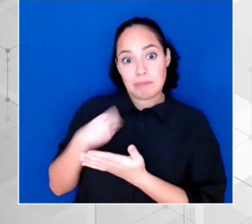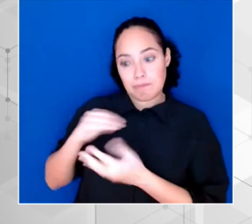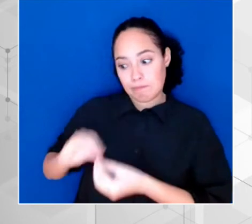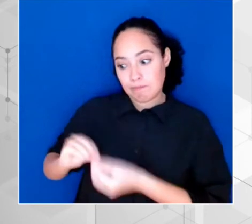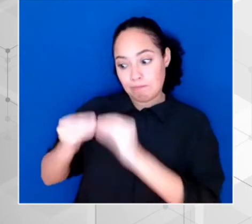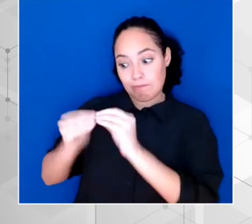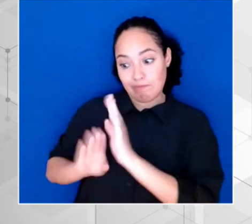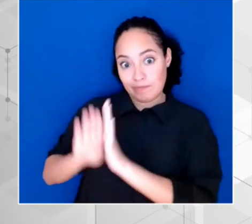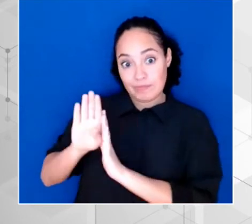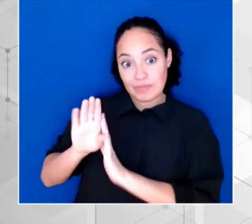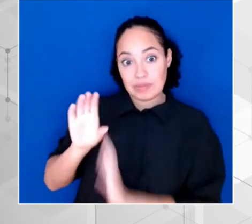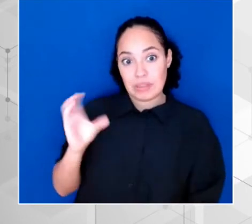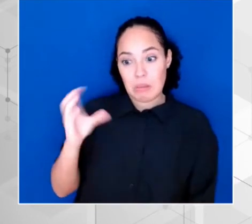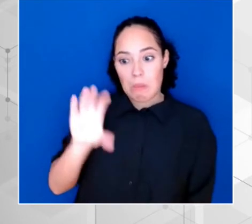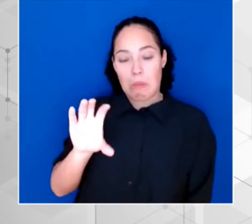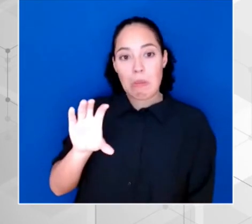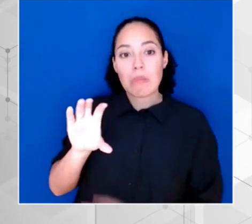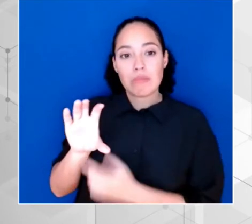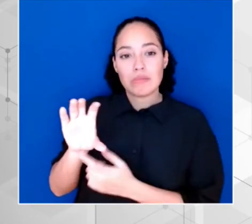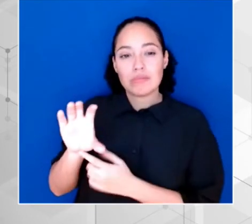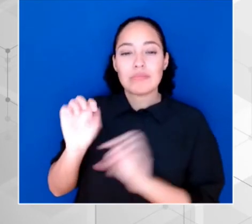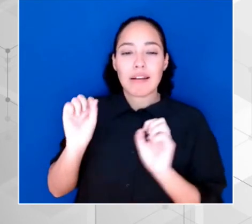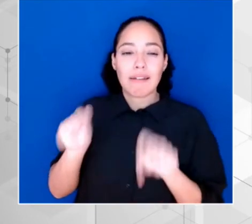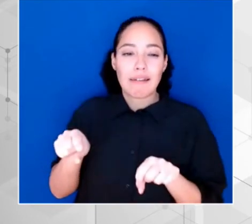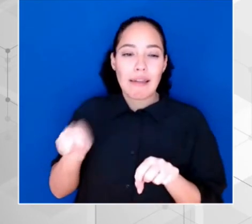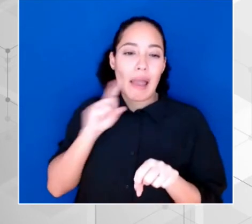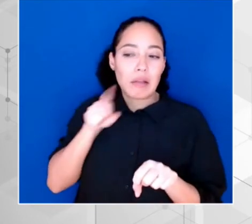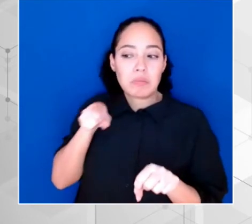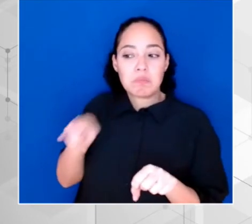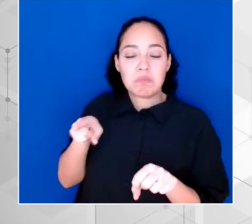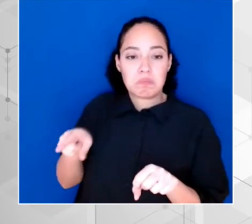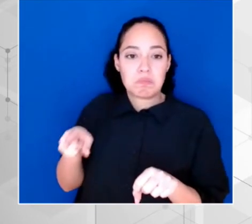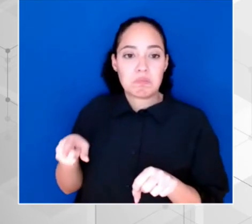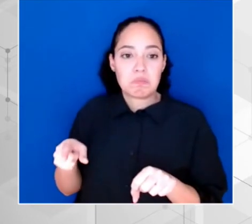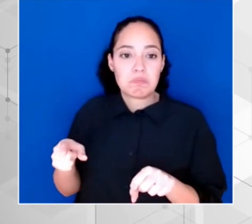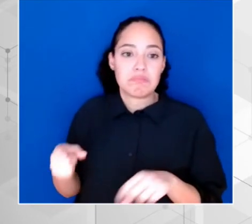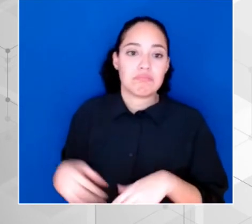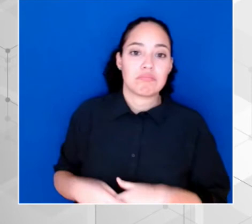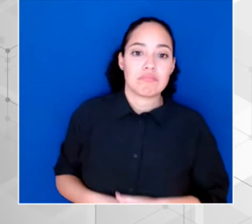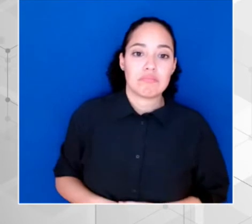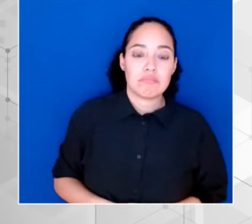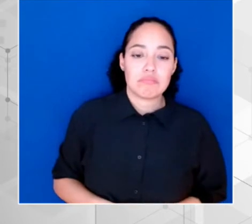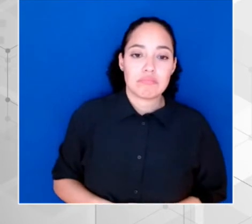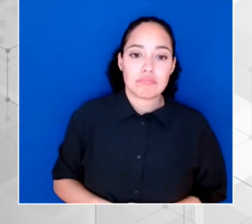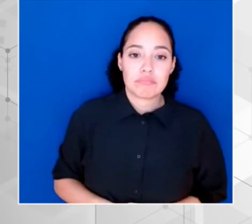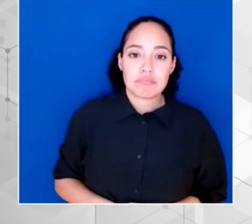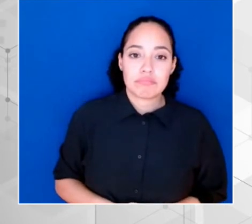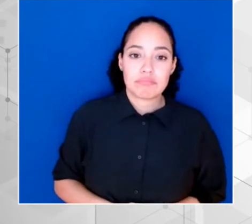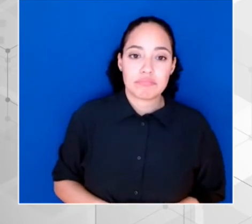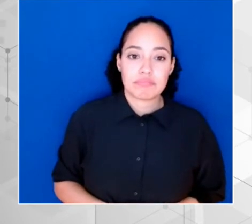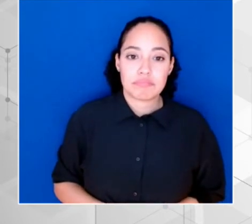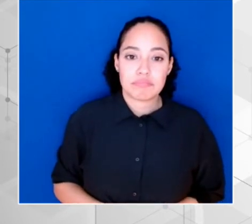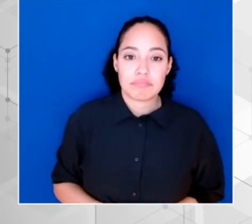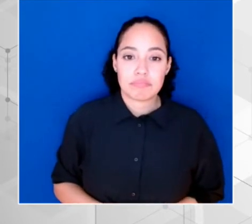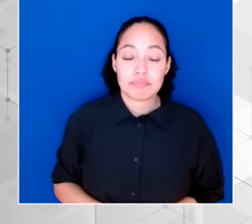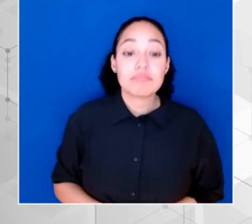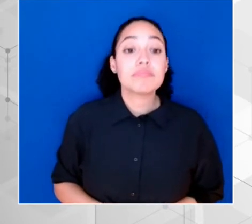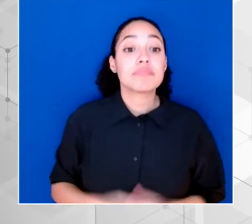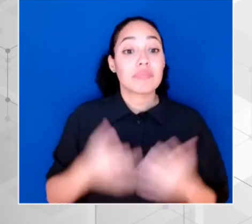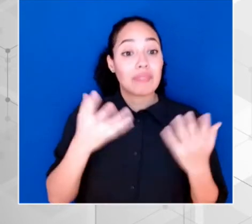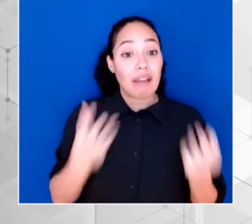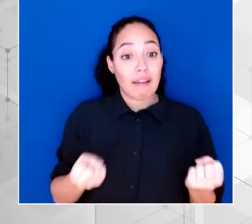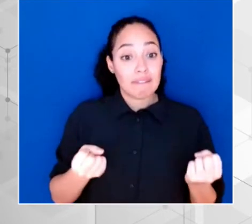The slides of this talk and some other talks that I gave are under speakerdoc.com under my profile.